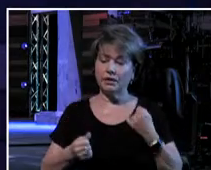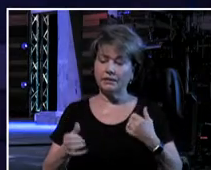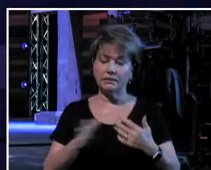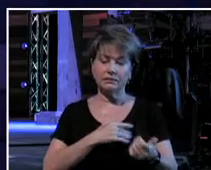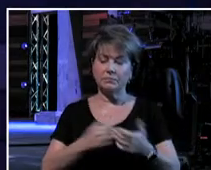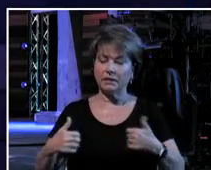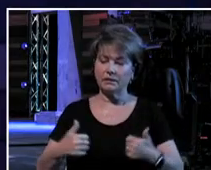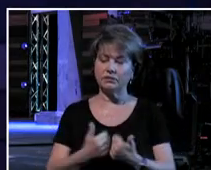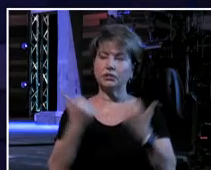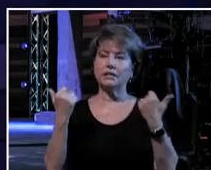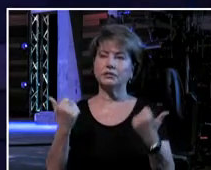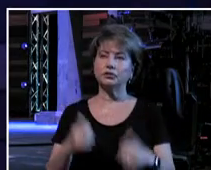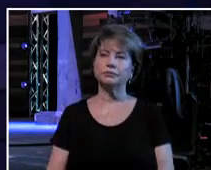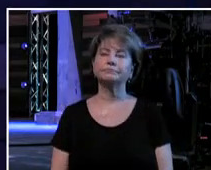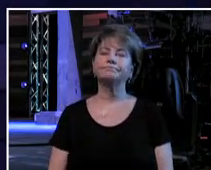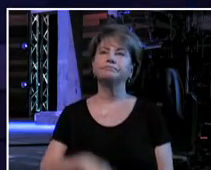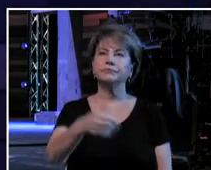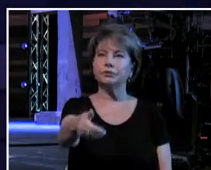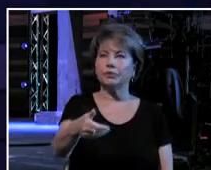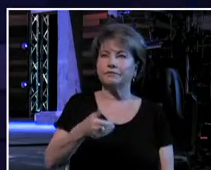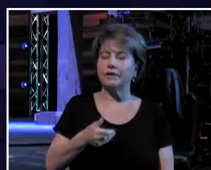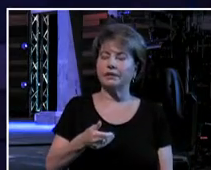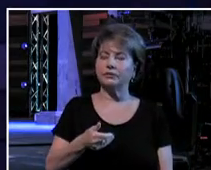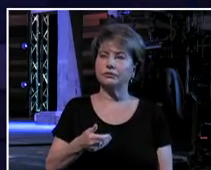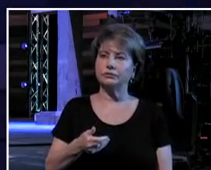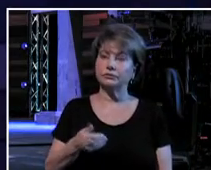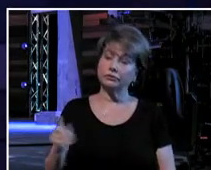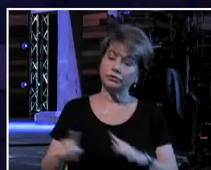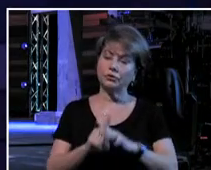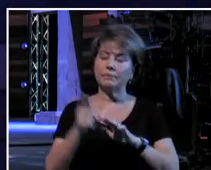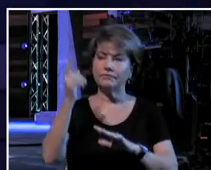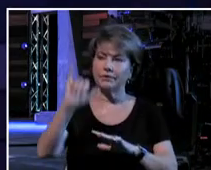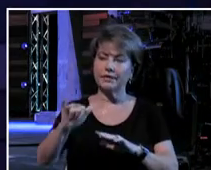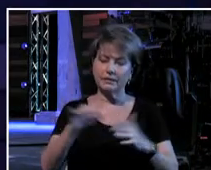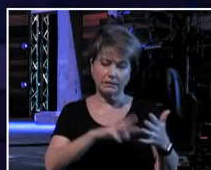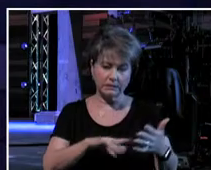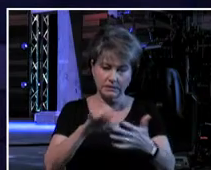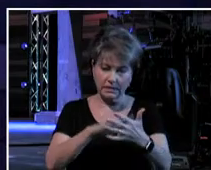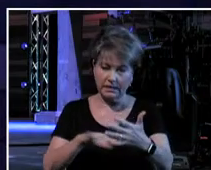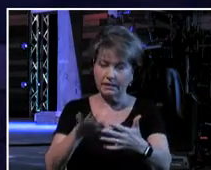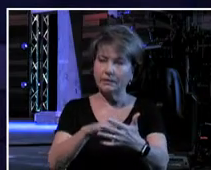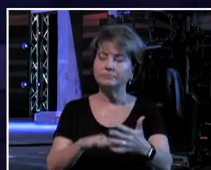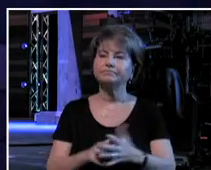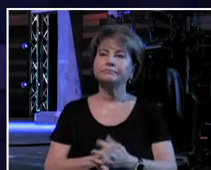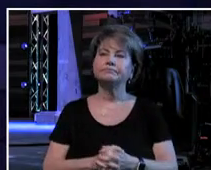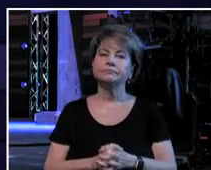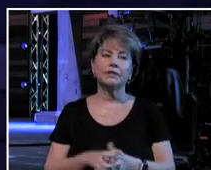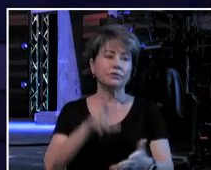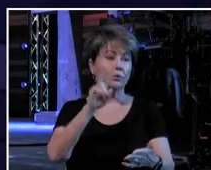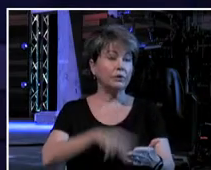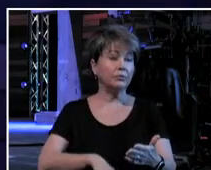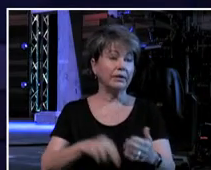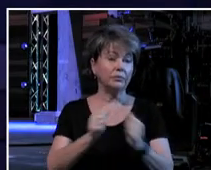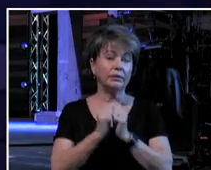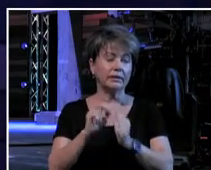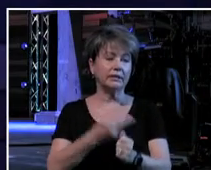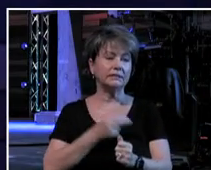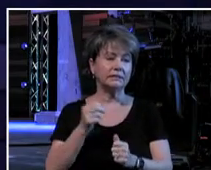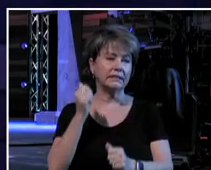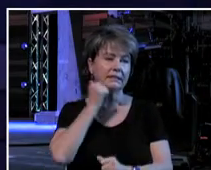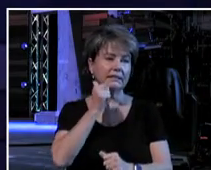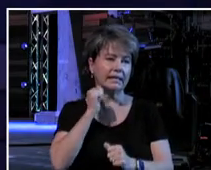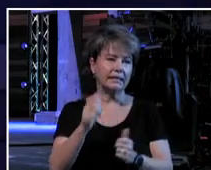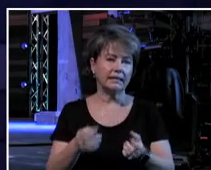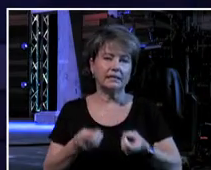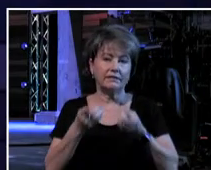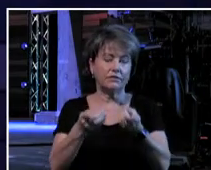us. So we want to invite you to come and to be a part of those weeks. And if you would like to read along in the daily devotional that